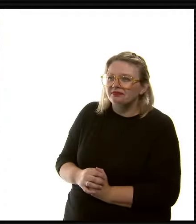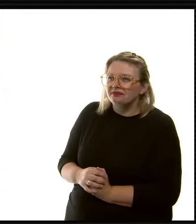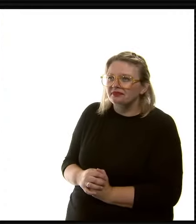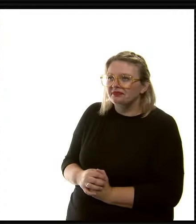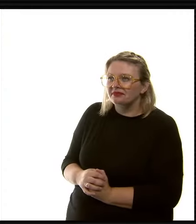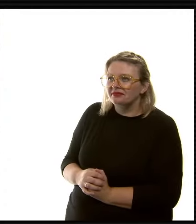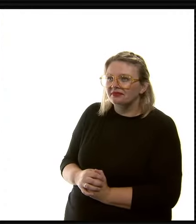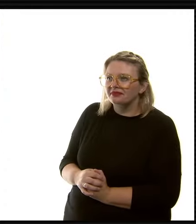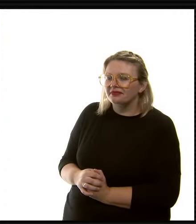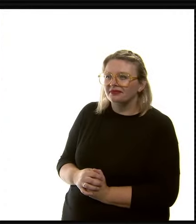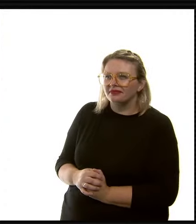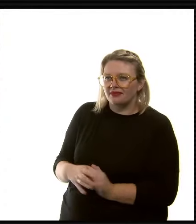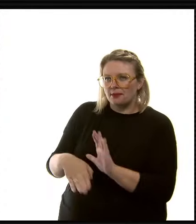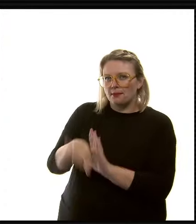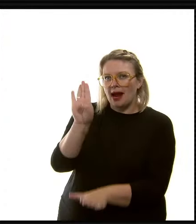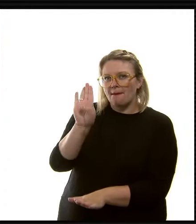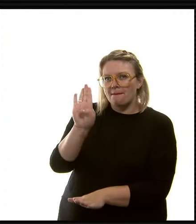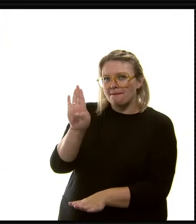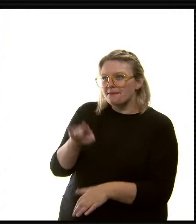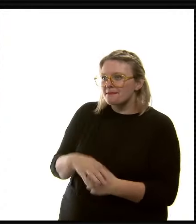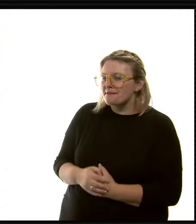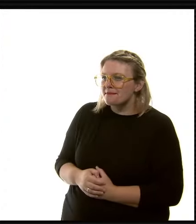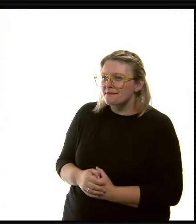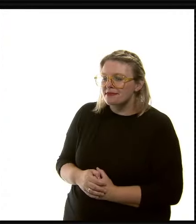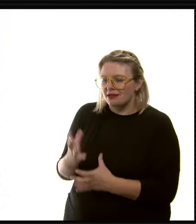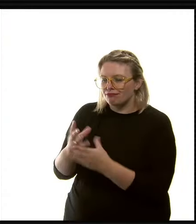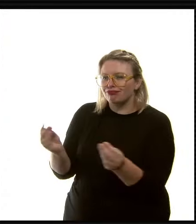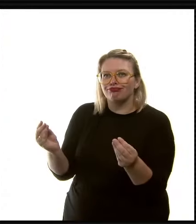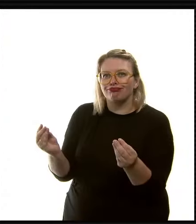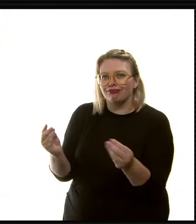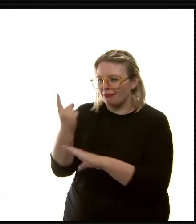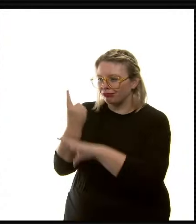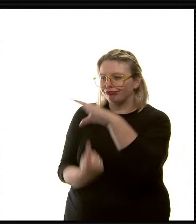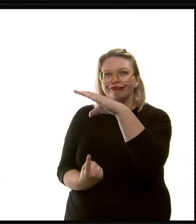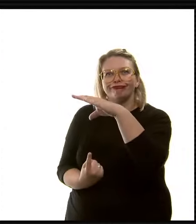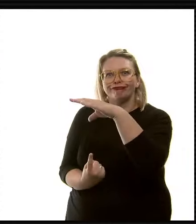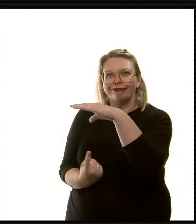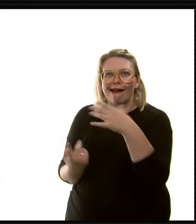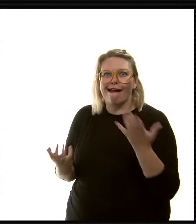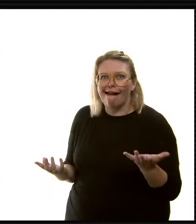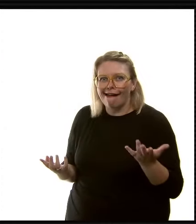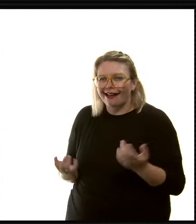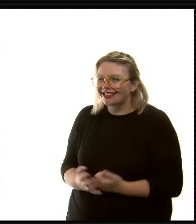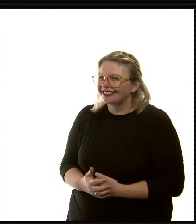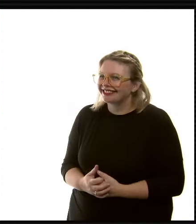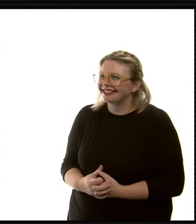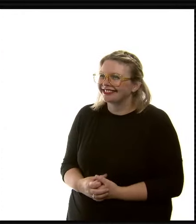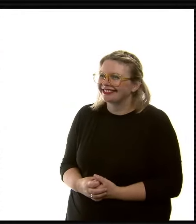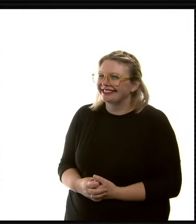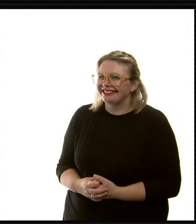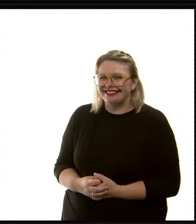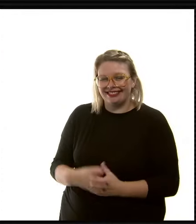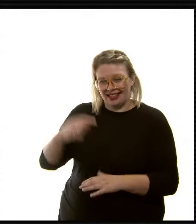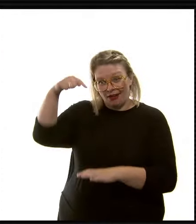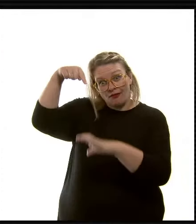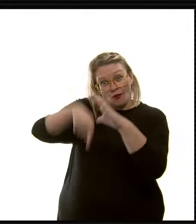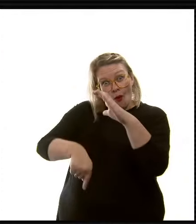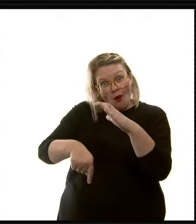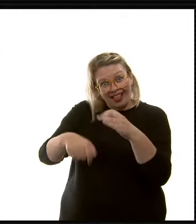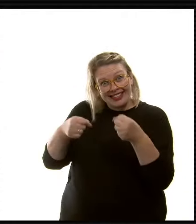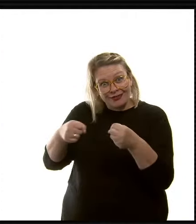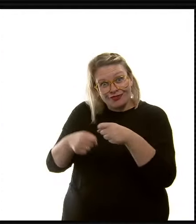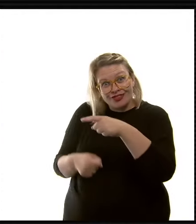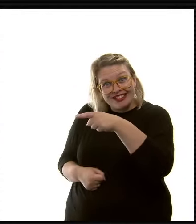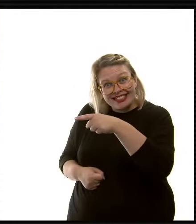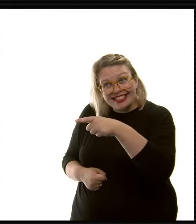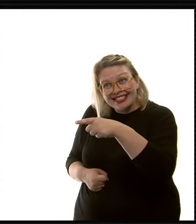knob here and we raise the drawbridge. And he is gone. We can see that Here he is. they fell into back here. It's in the dungeon. Yeah. Yes. So